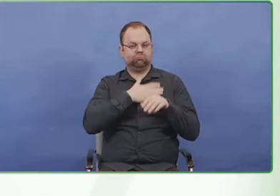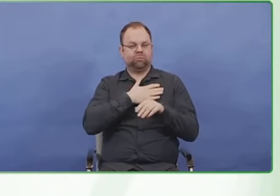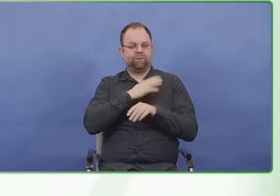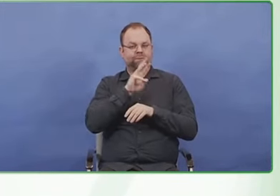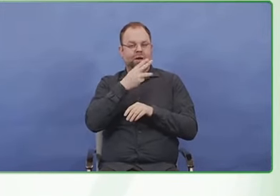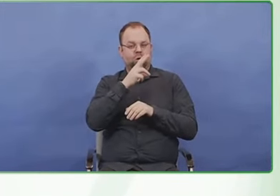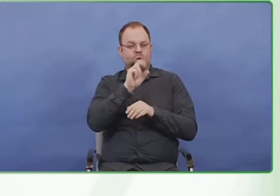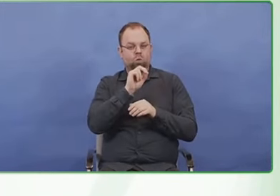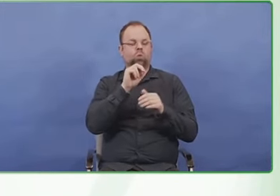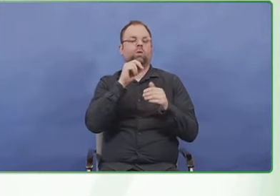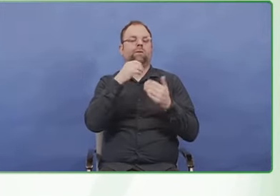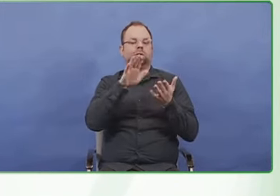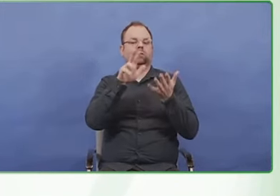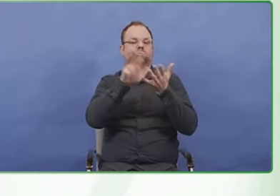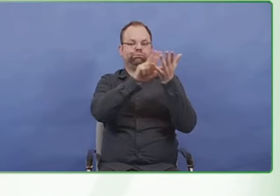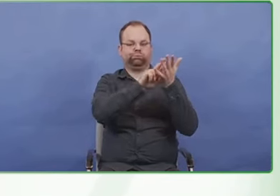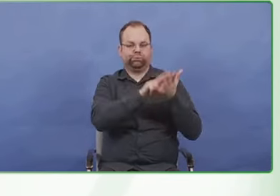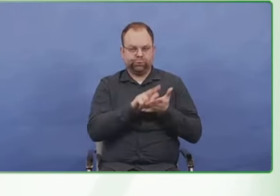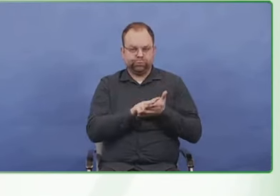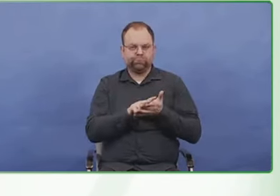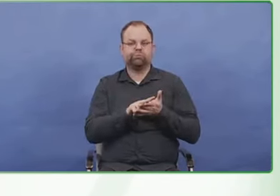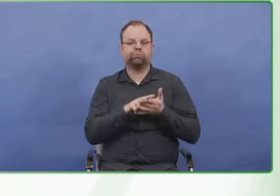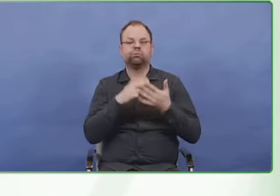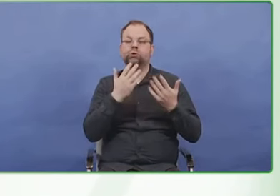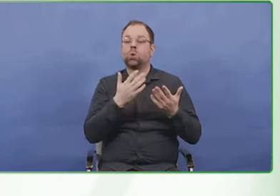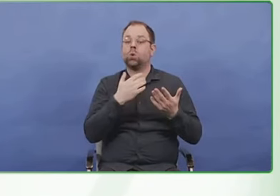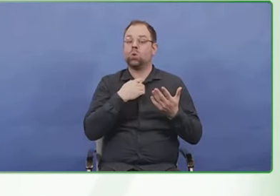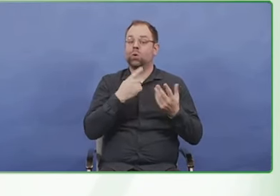Minister, you'll have to show me how to use this clicker now, just to...